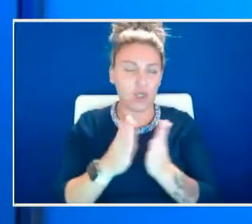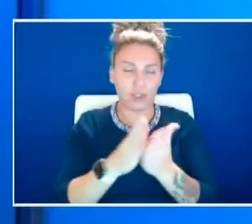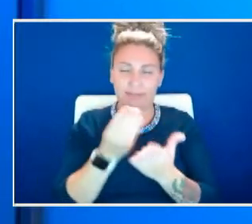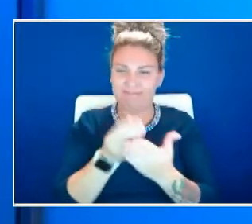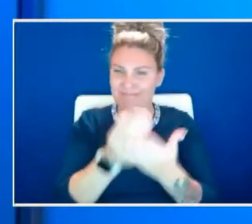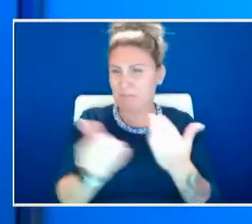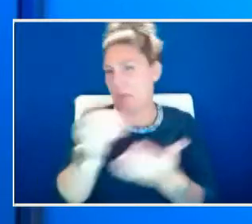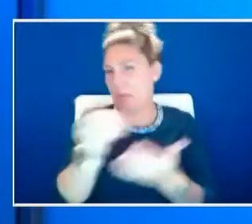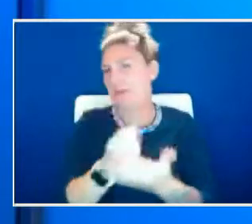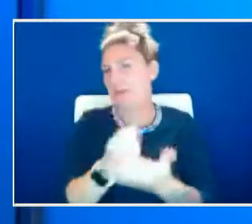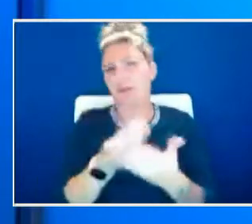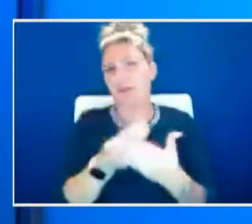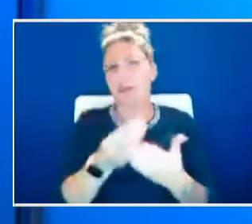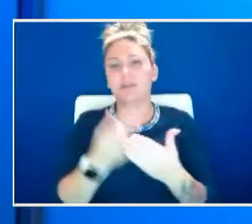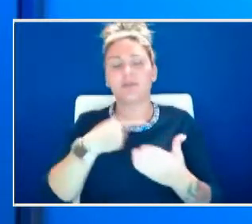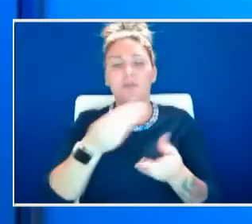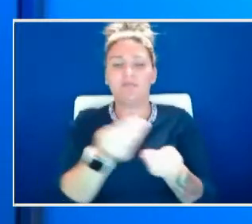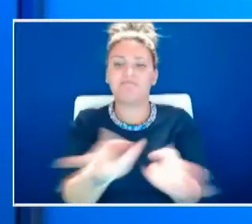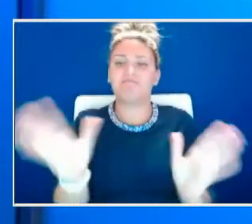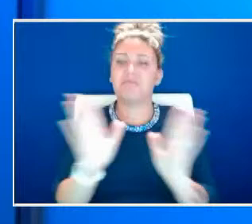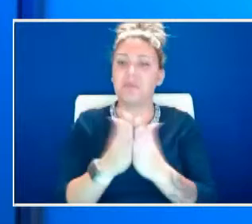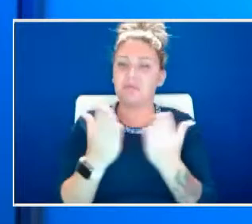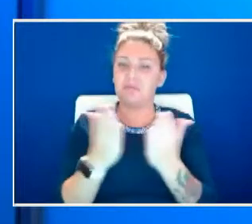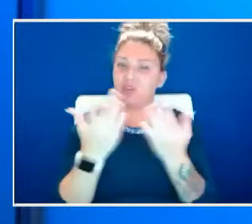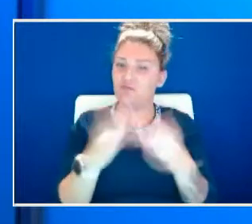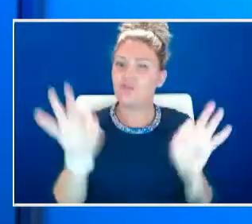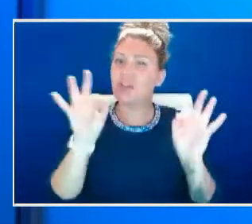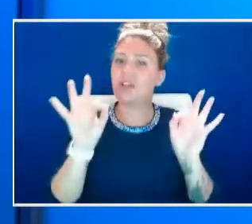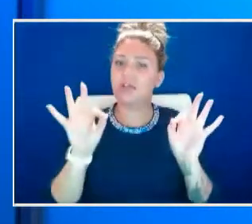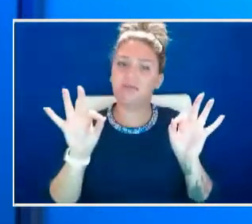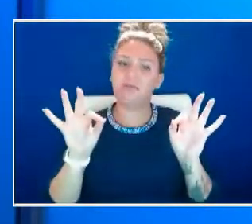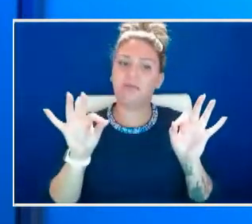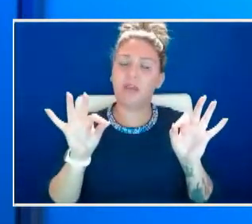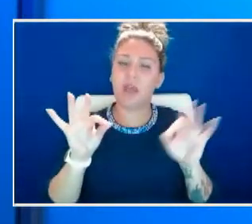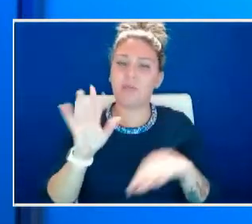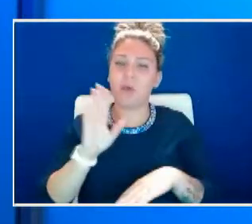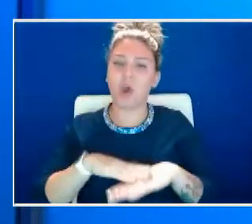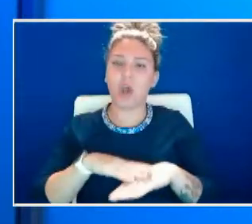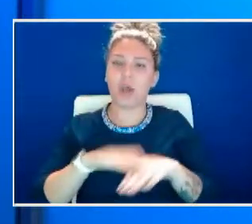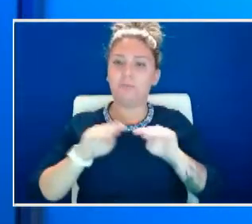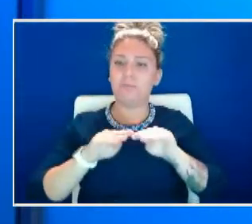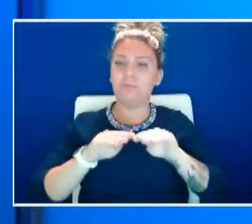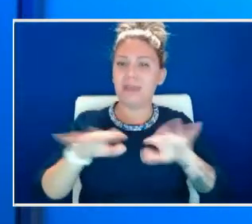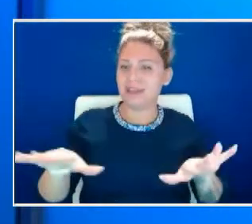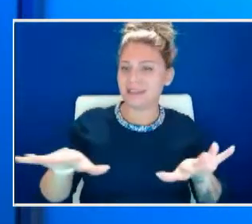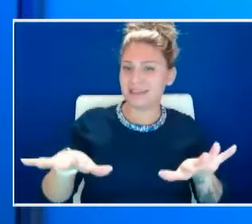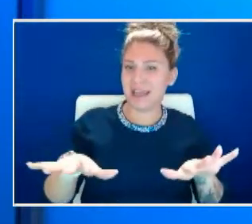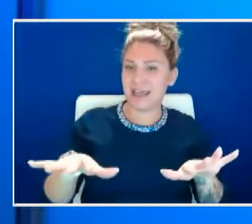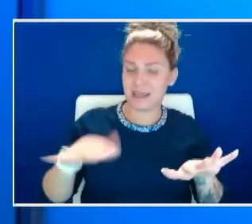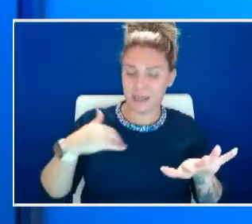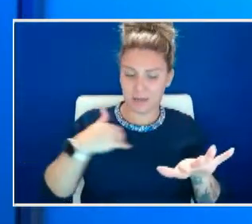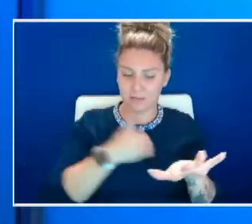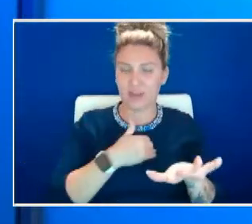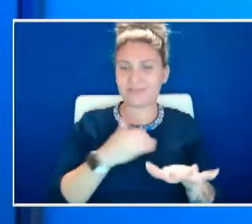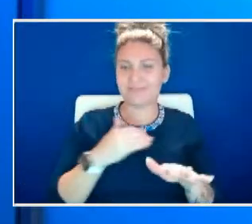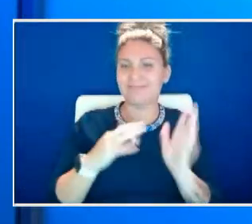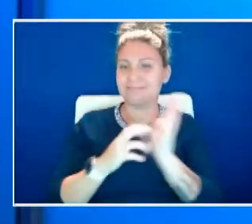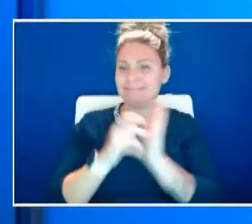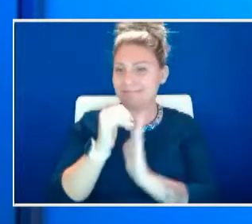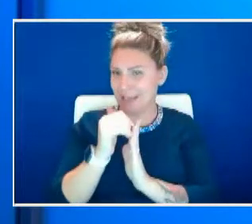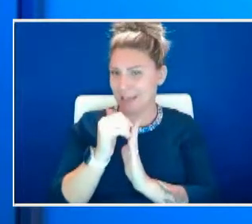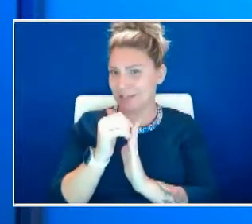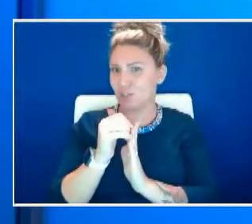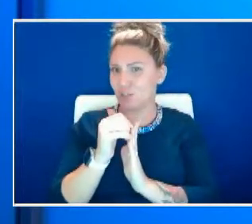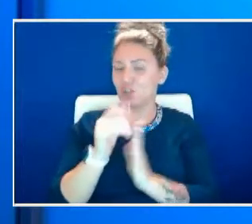been giving books away, and I'm on a metastatic breast cancer page and giving books